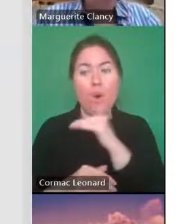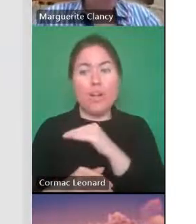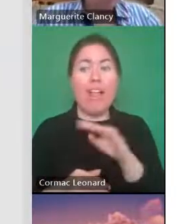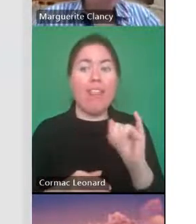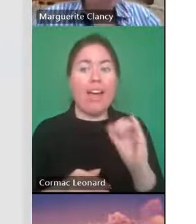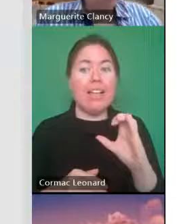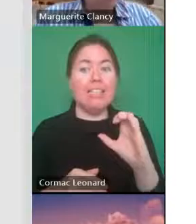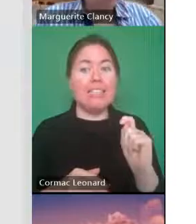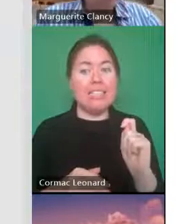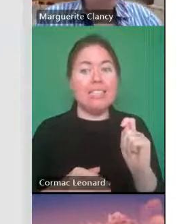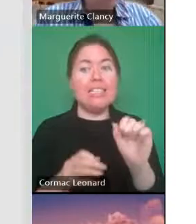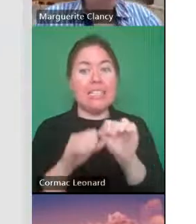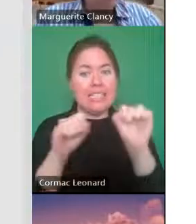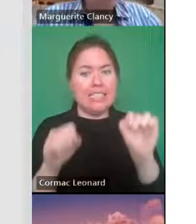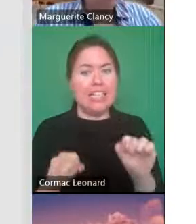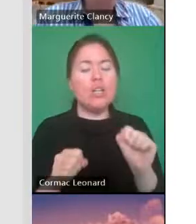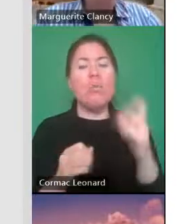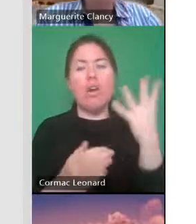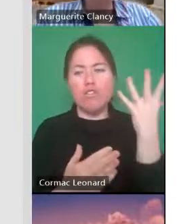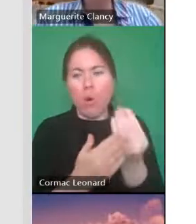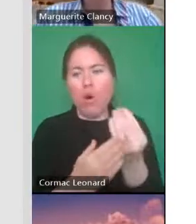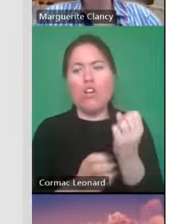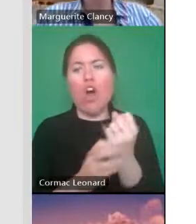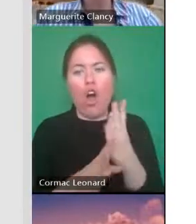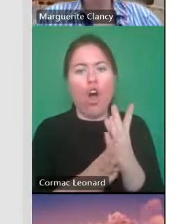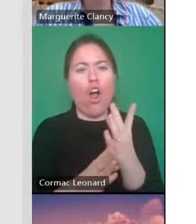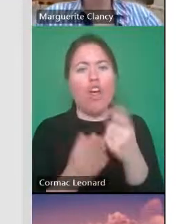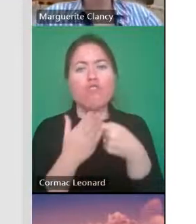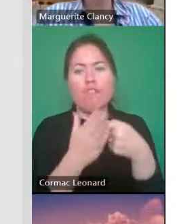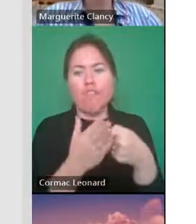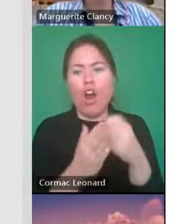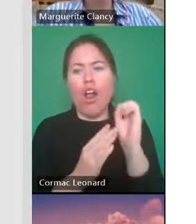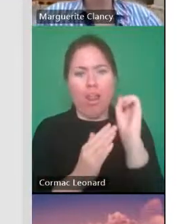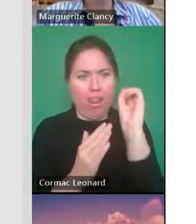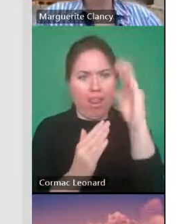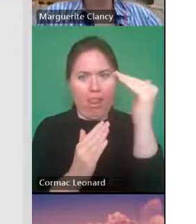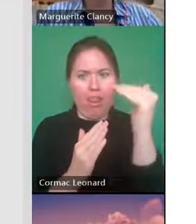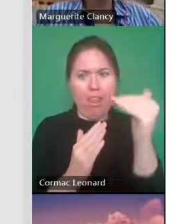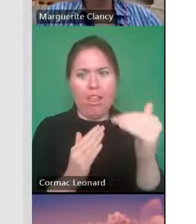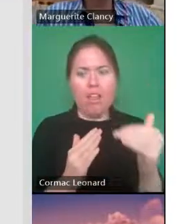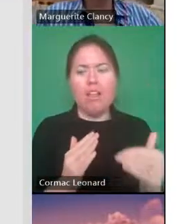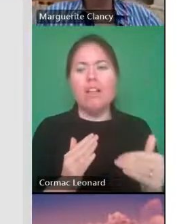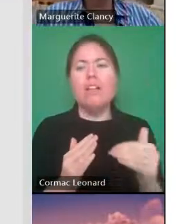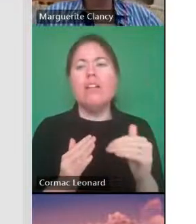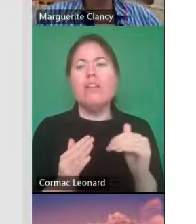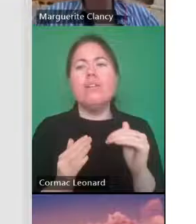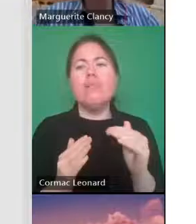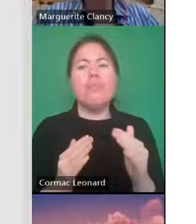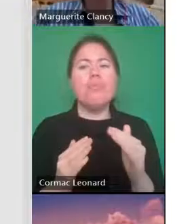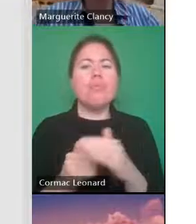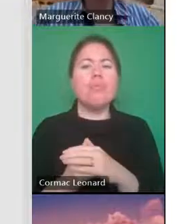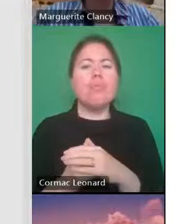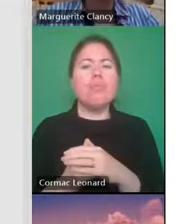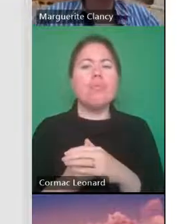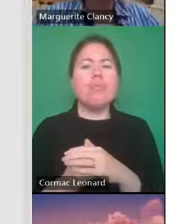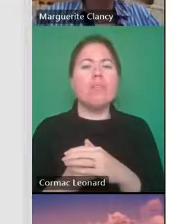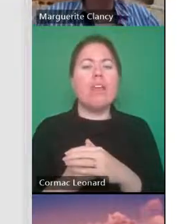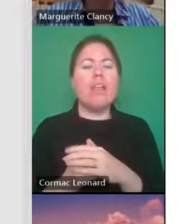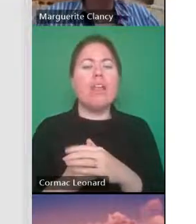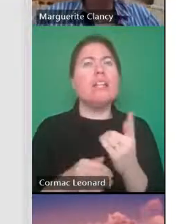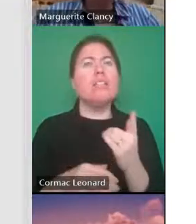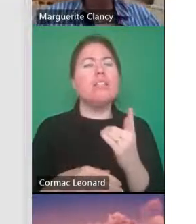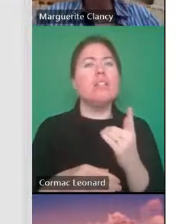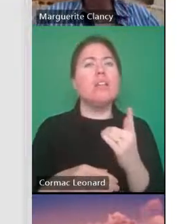system will record all reports that come in. So I think that's more around how and what happens to